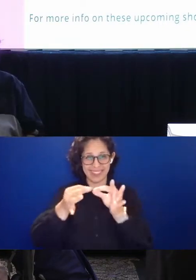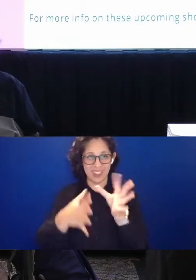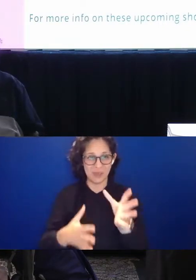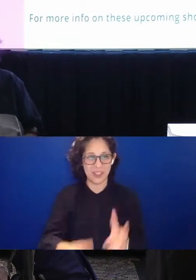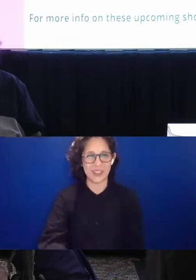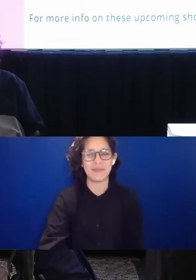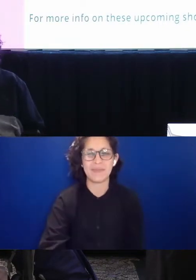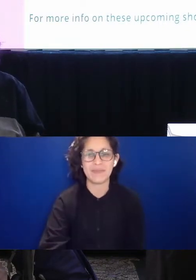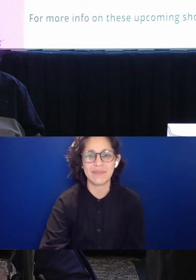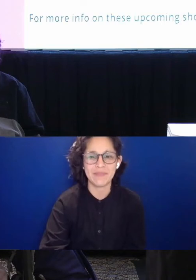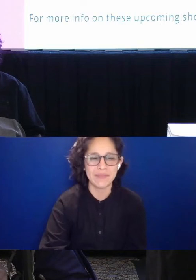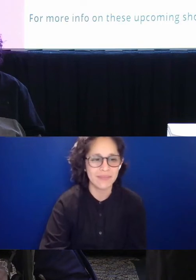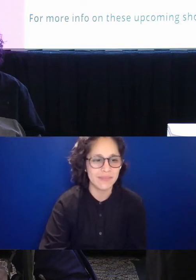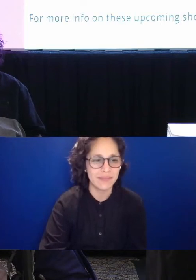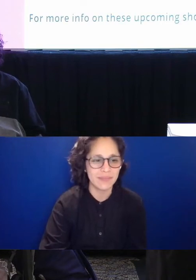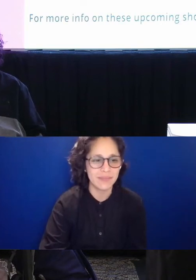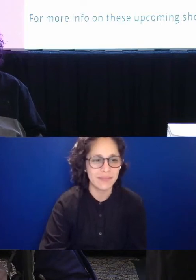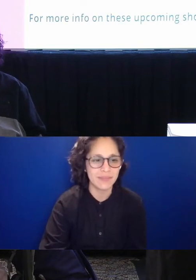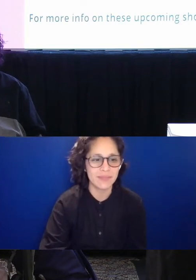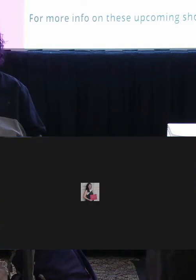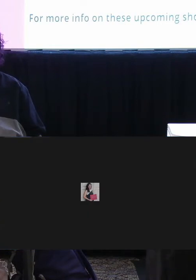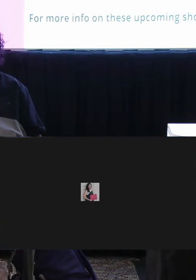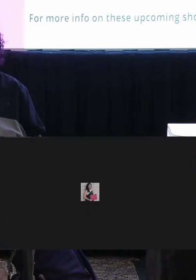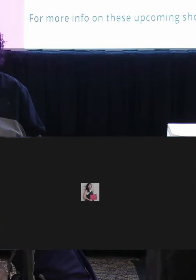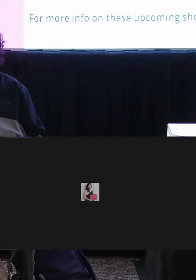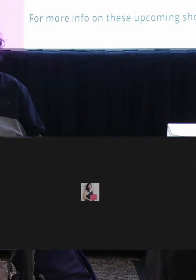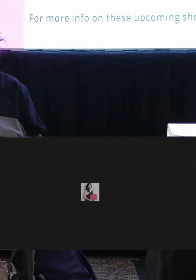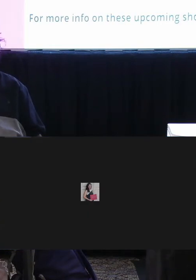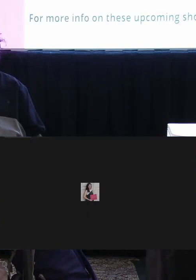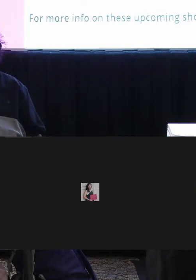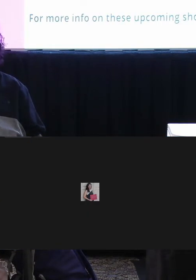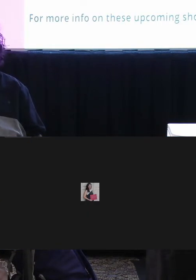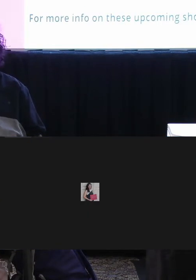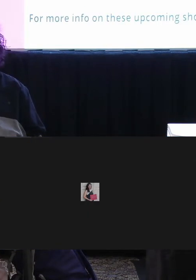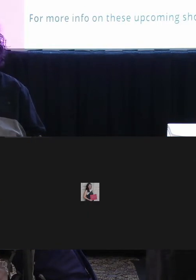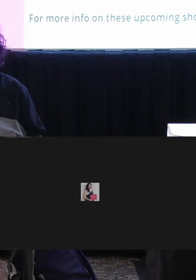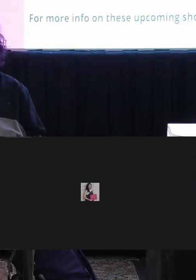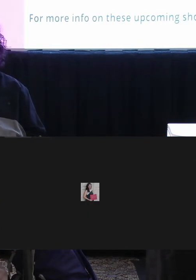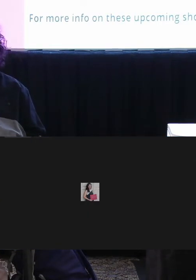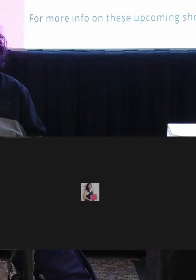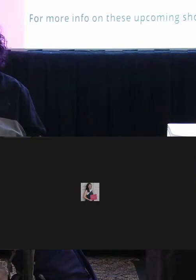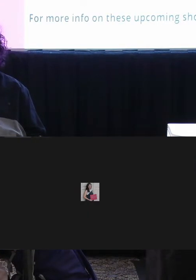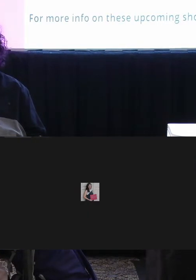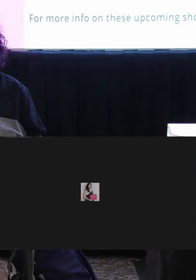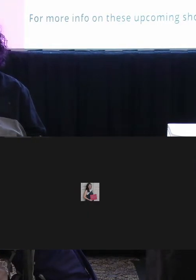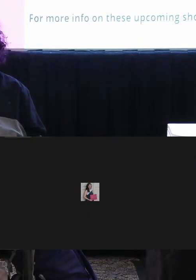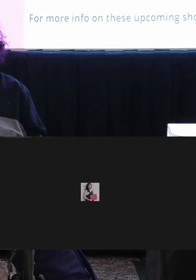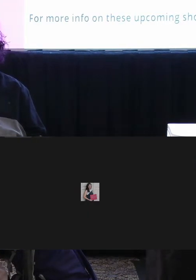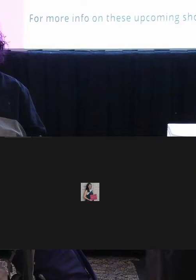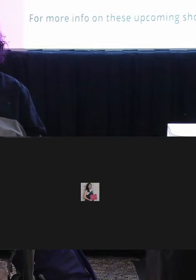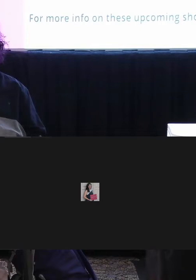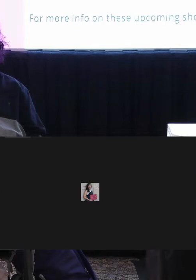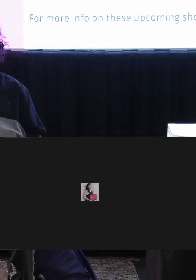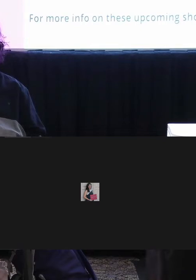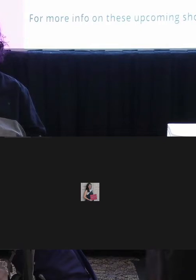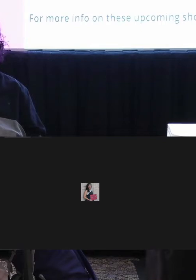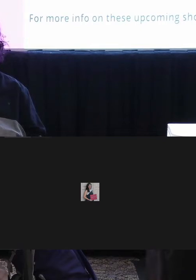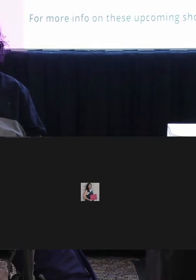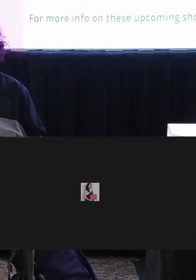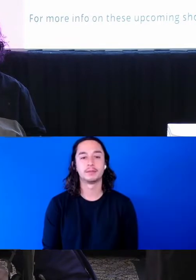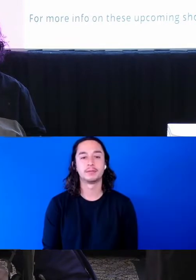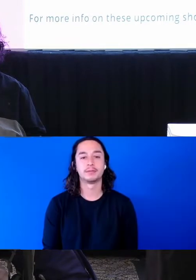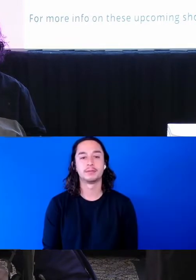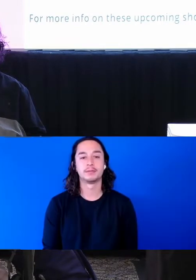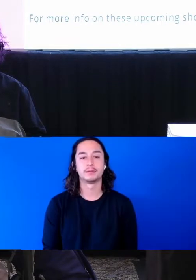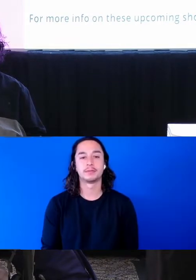Me too. It's so interesting because I feel like this actually relates to the last question a little bit for me. I'm thinking about